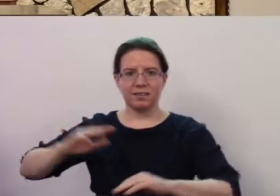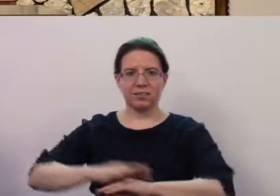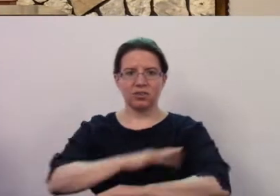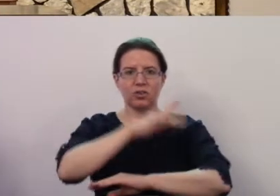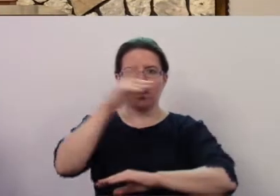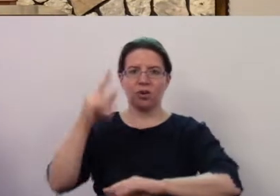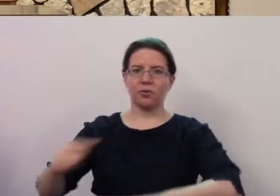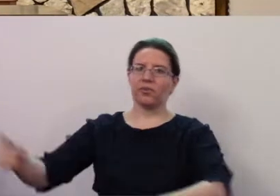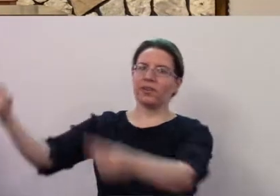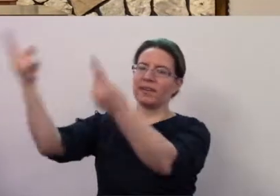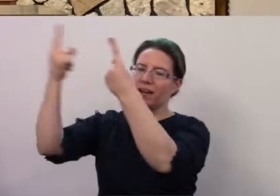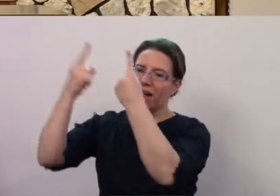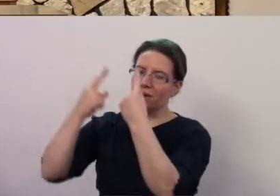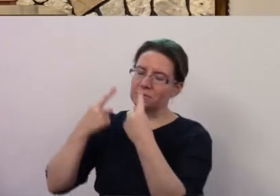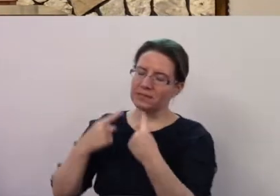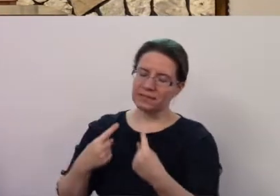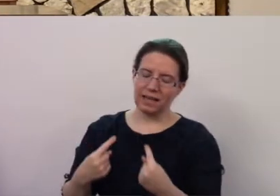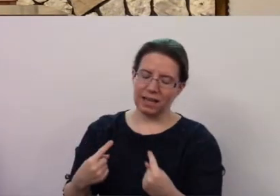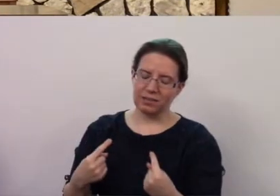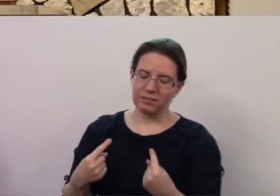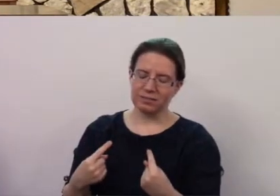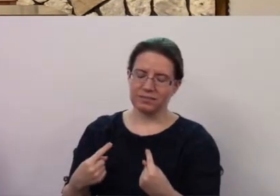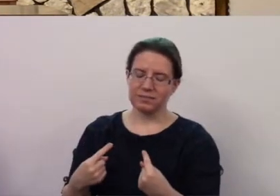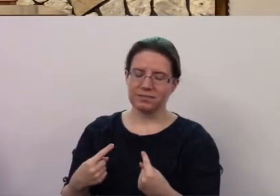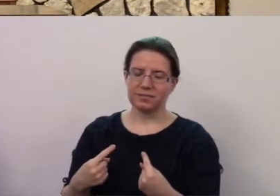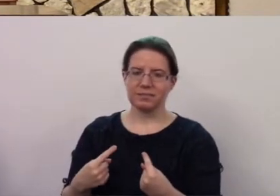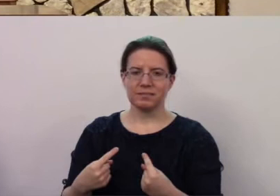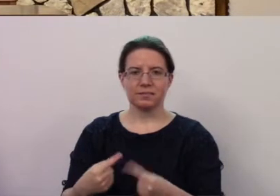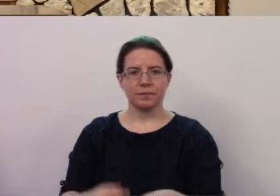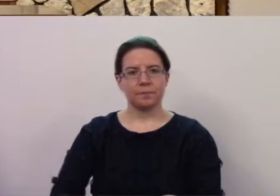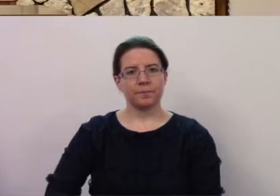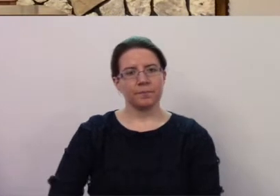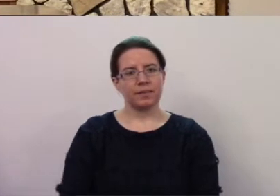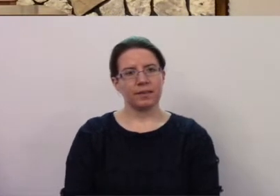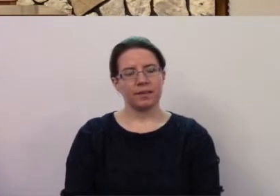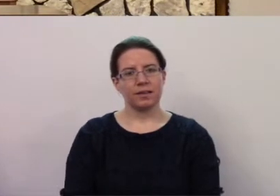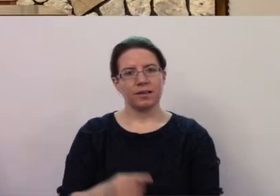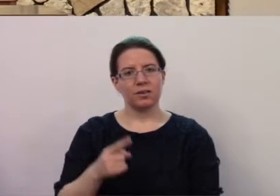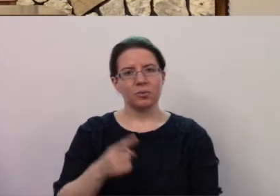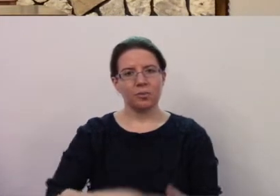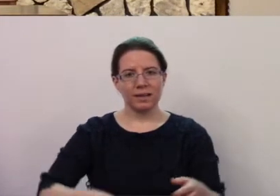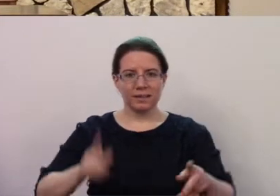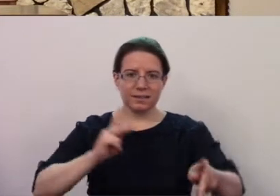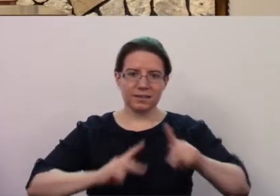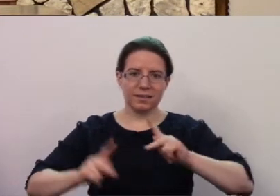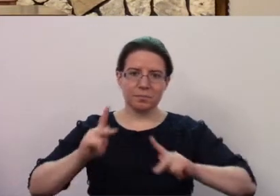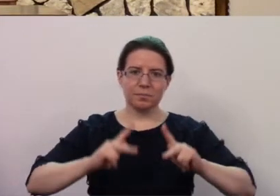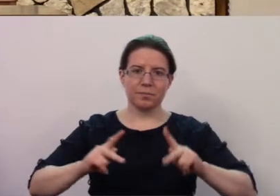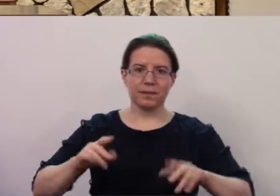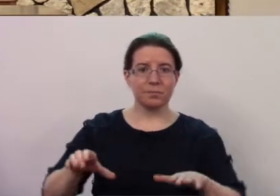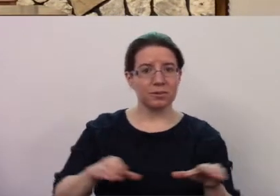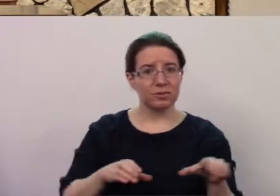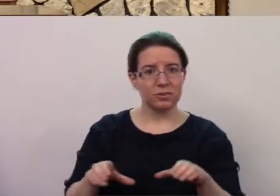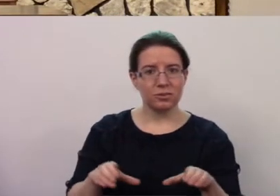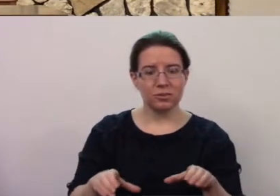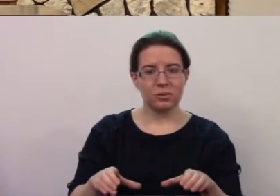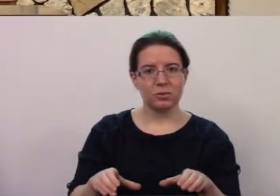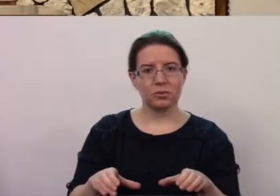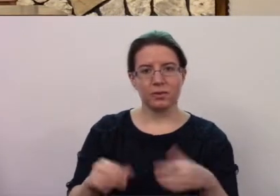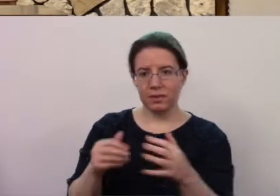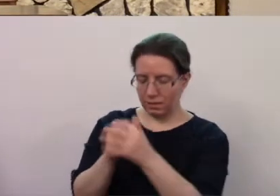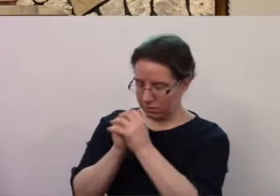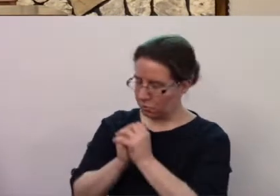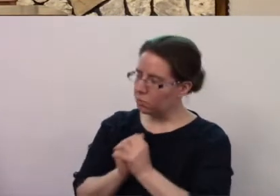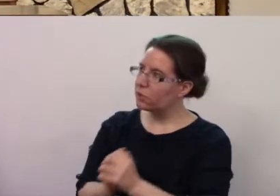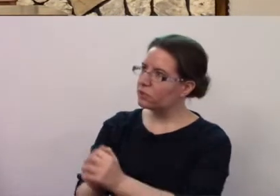up, his glory comes down. The Lord inhabits the praises of his people. Amen. What did they do? As